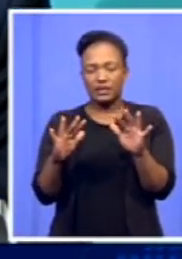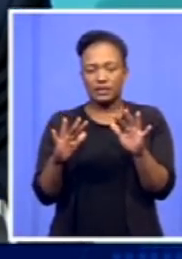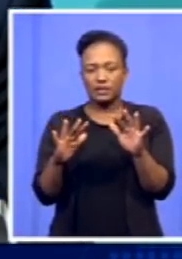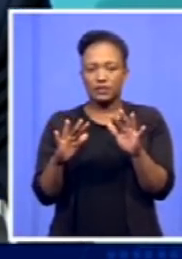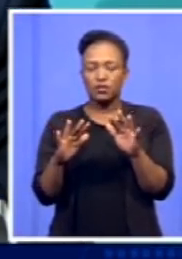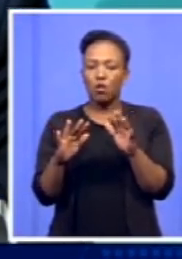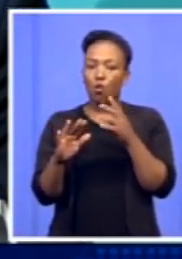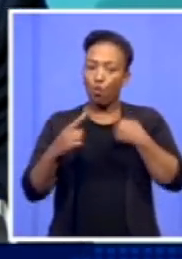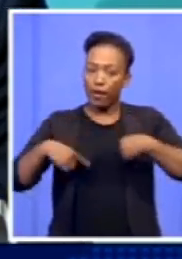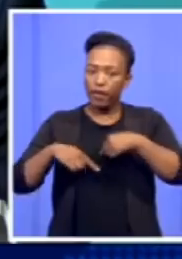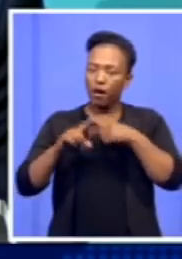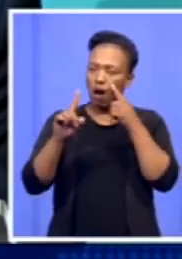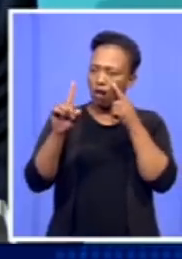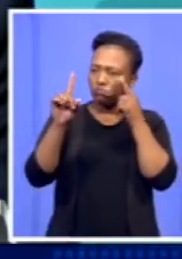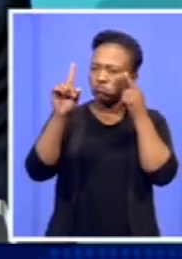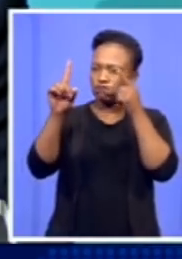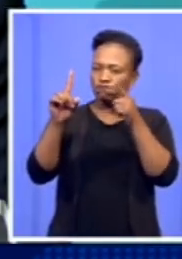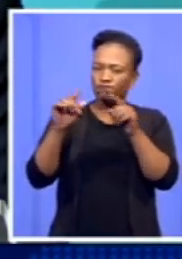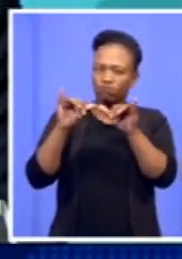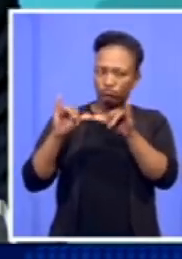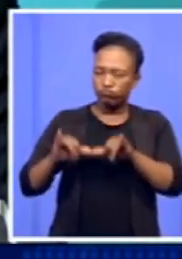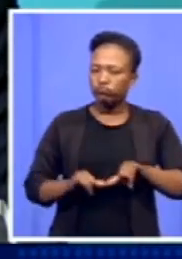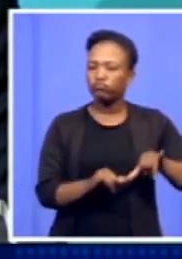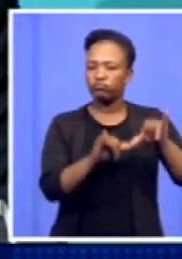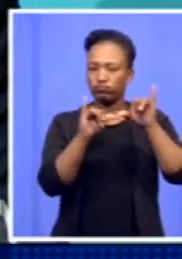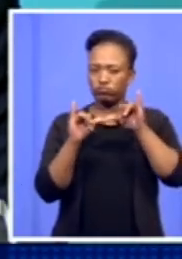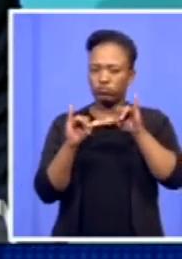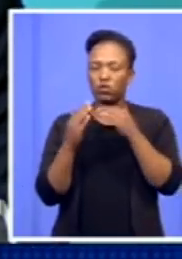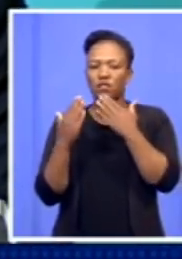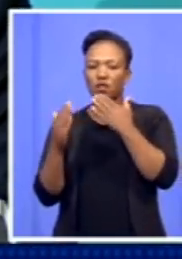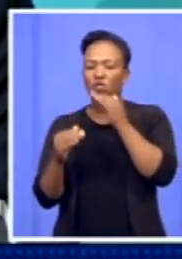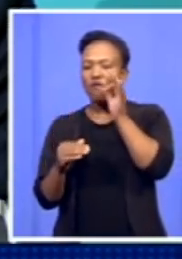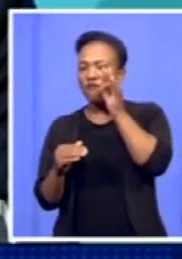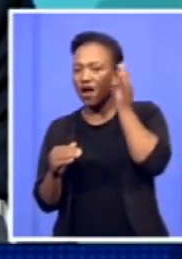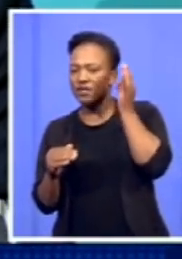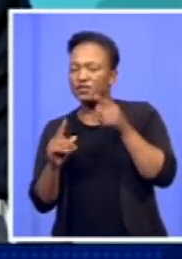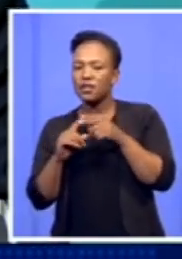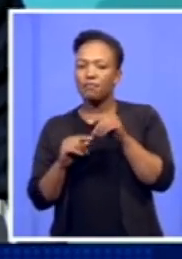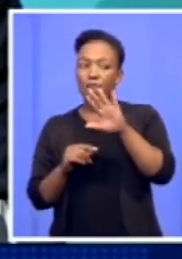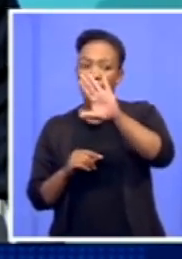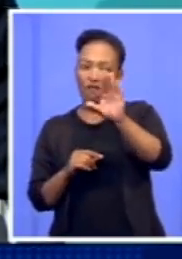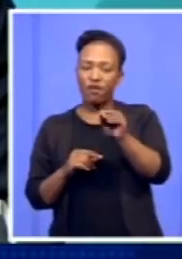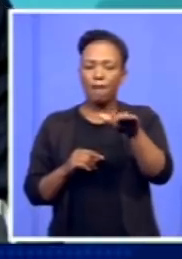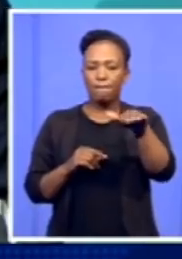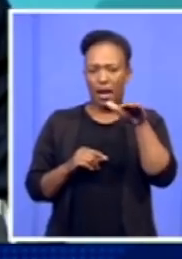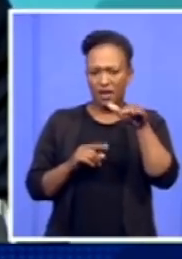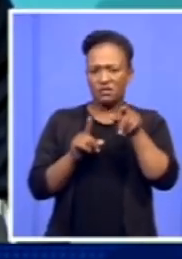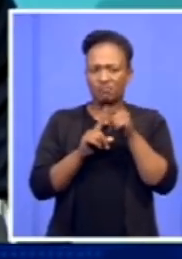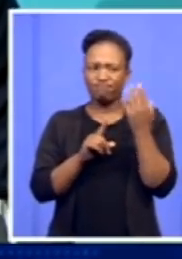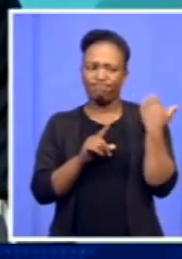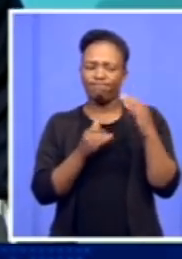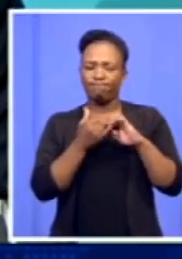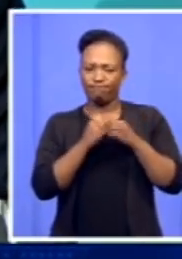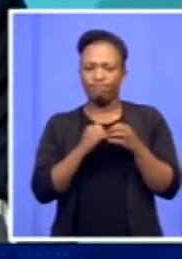And thanks to the efforts of France and African banks as well in the past, we have been able